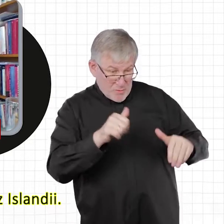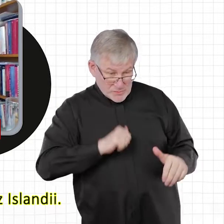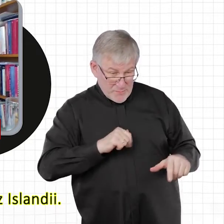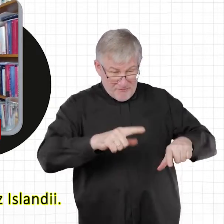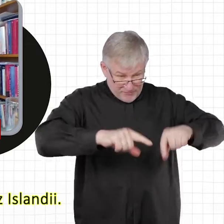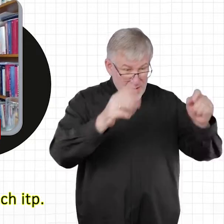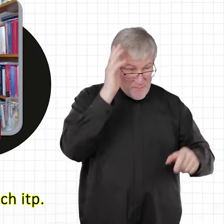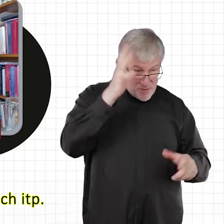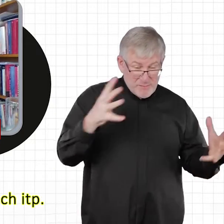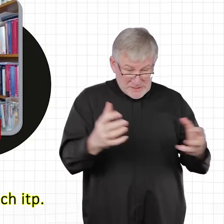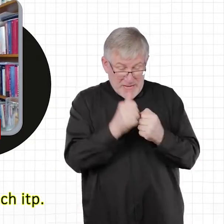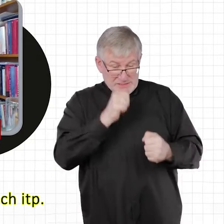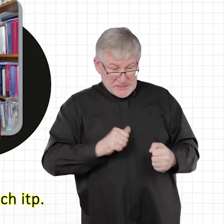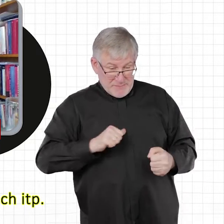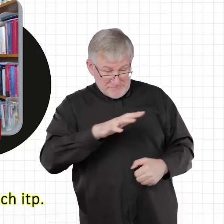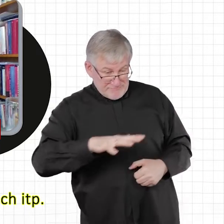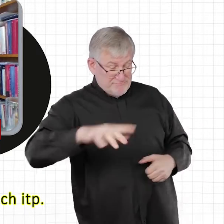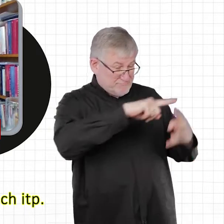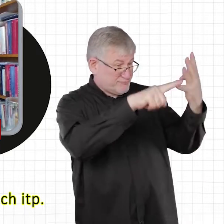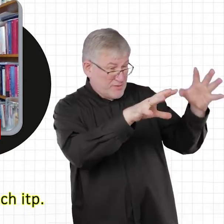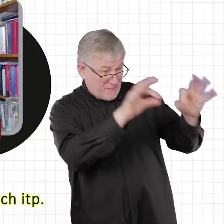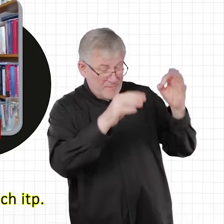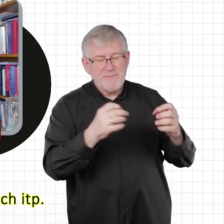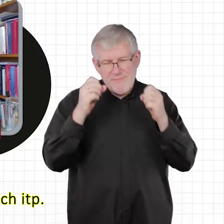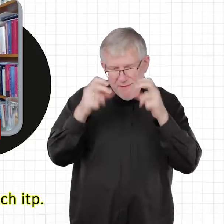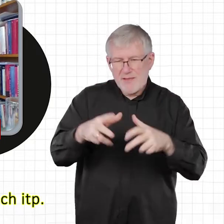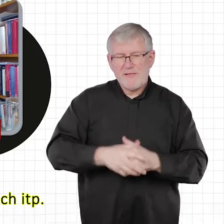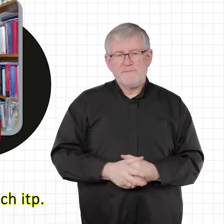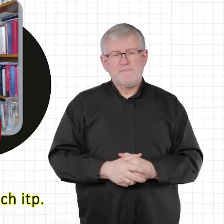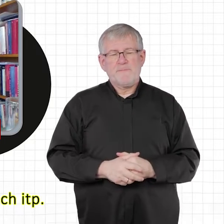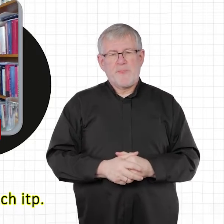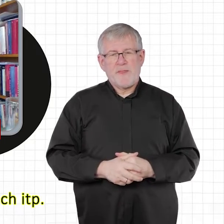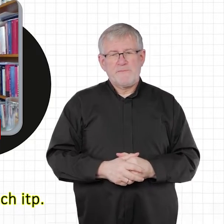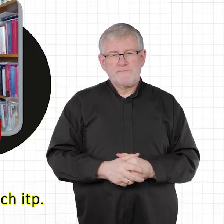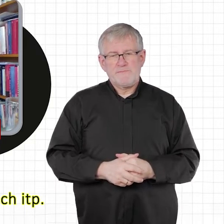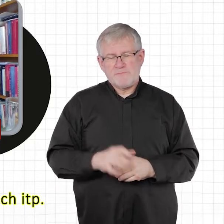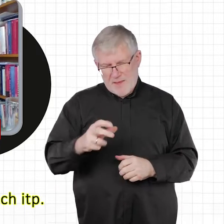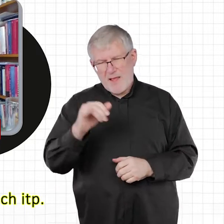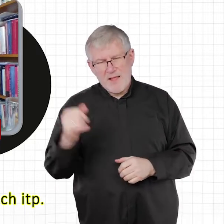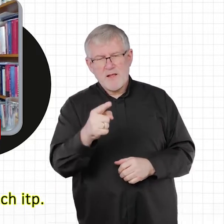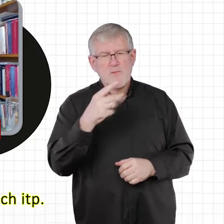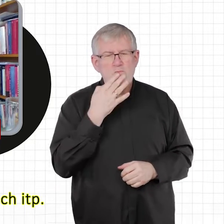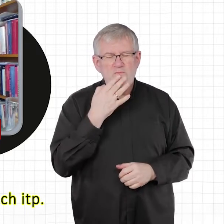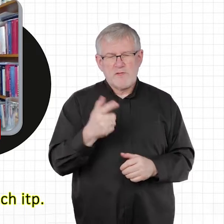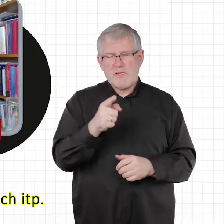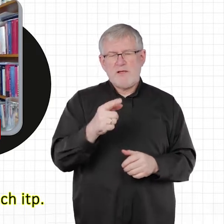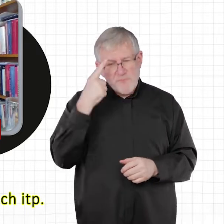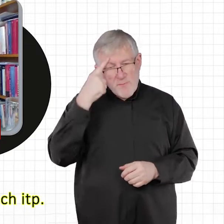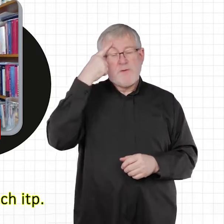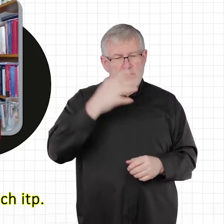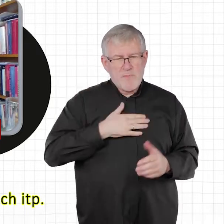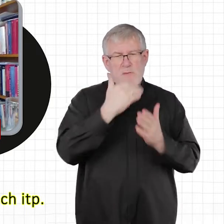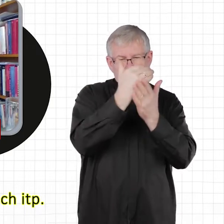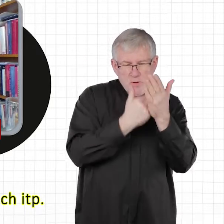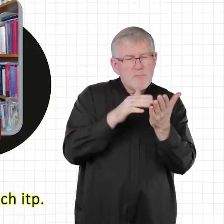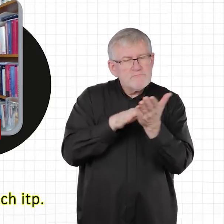So of course we have a big debate right now about the tampons and pads and